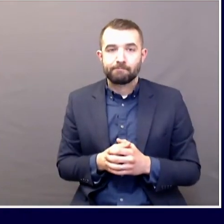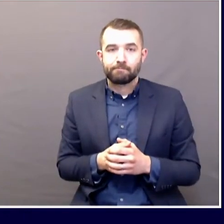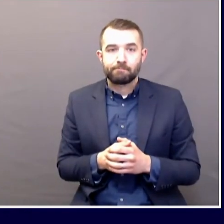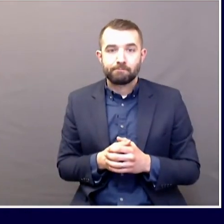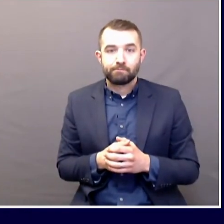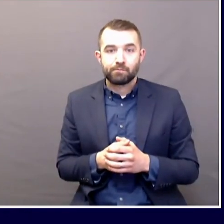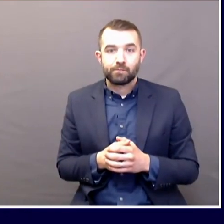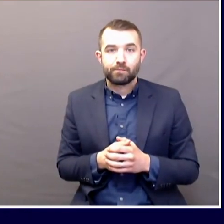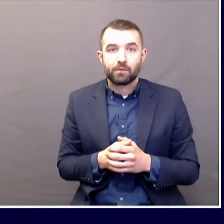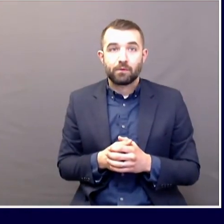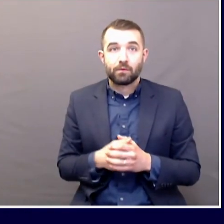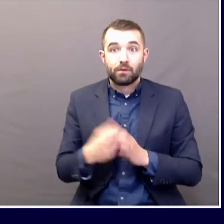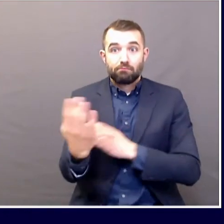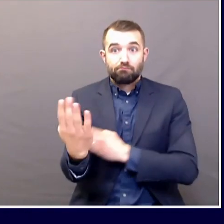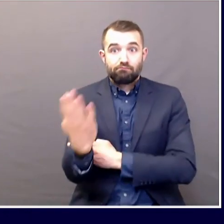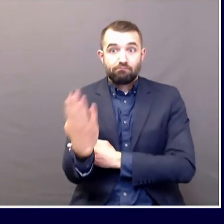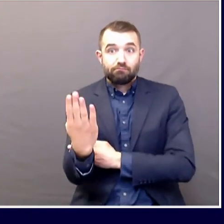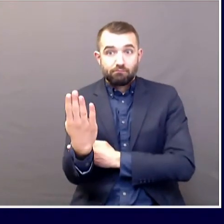of this morning,